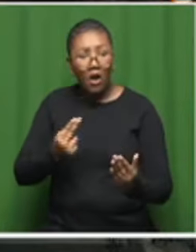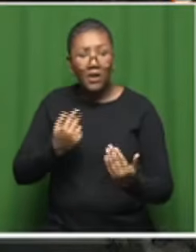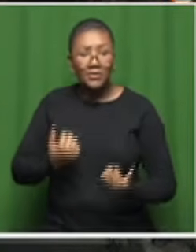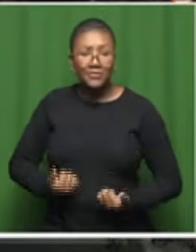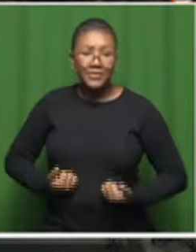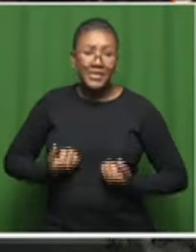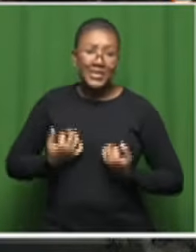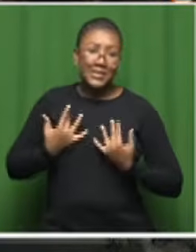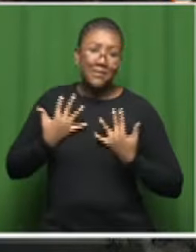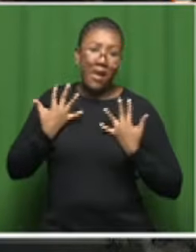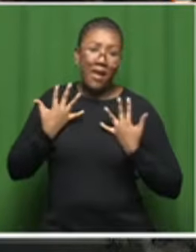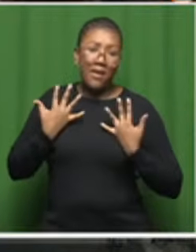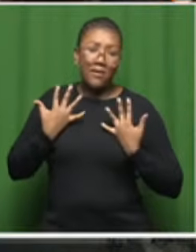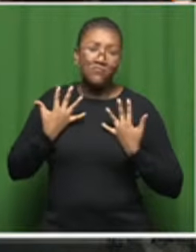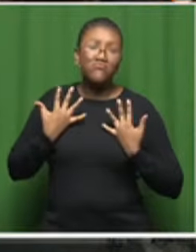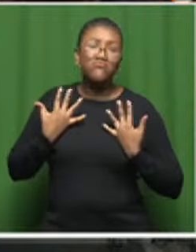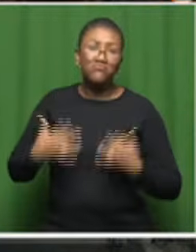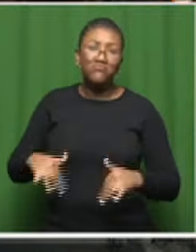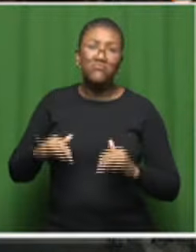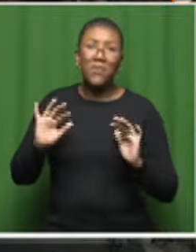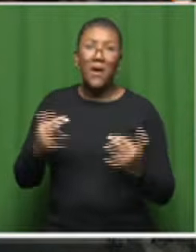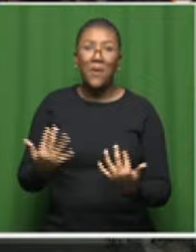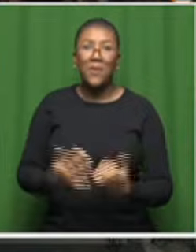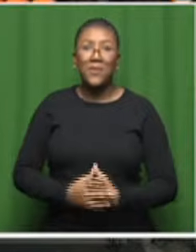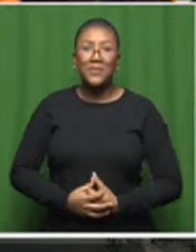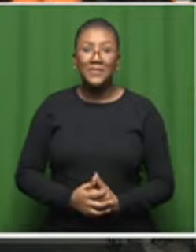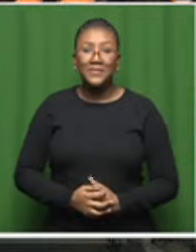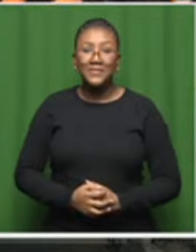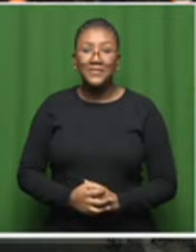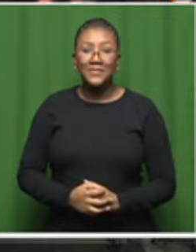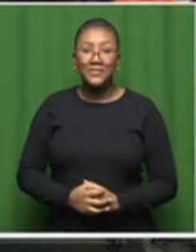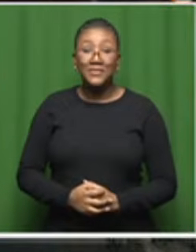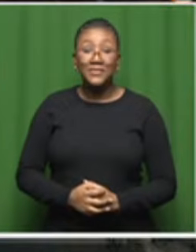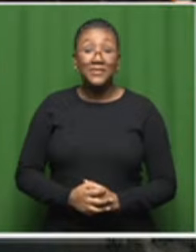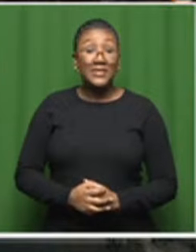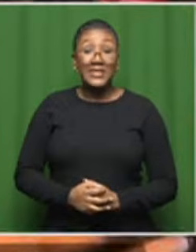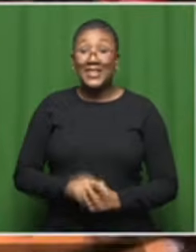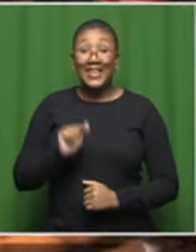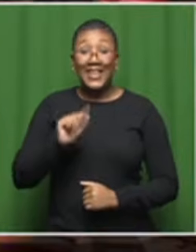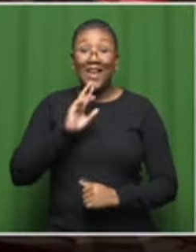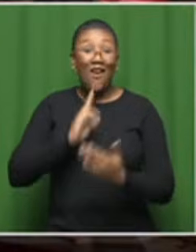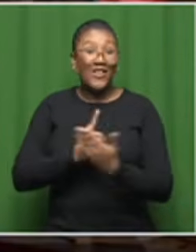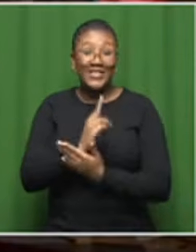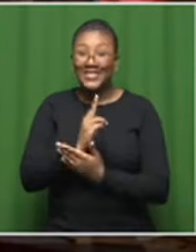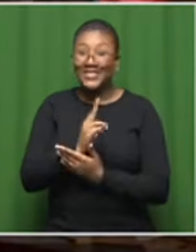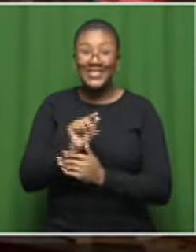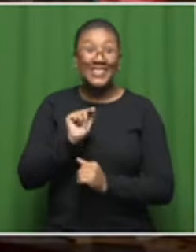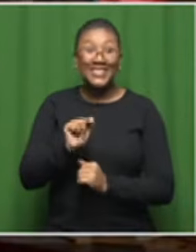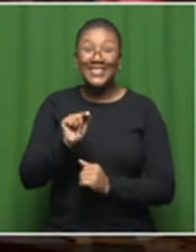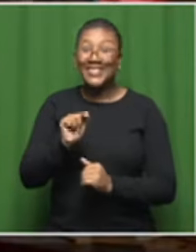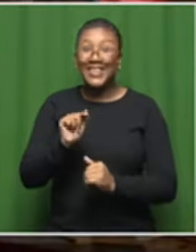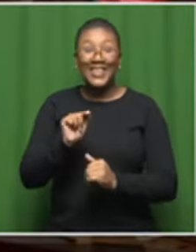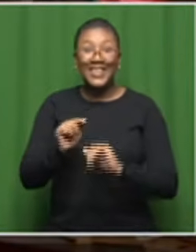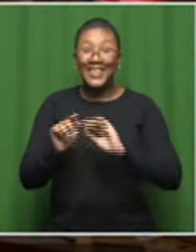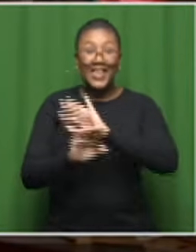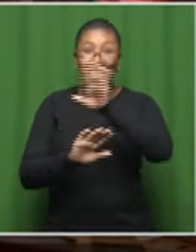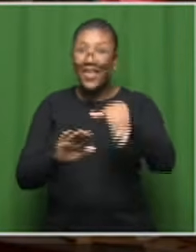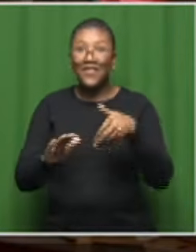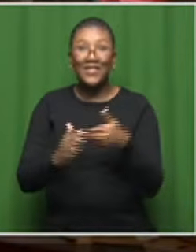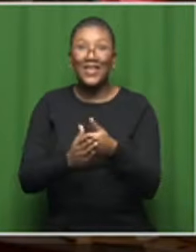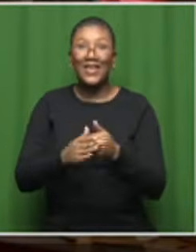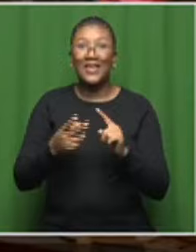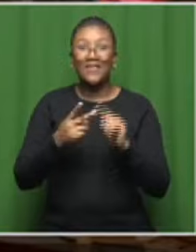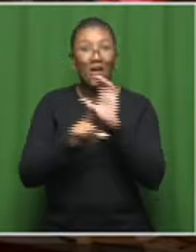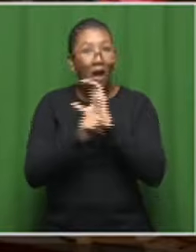practically implement that? I think honestly, everything, because I'm painting about culture,